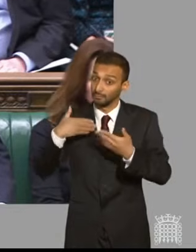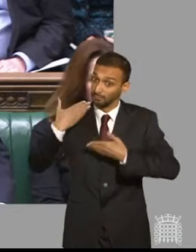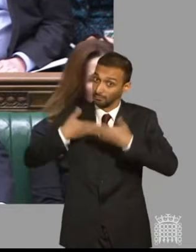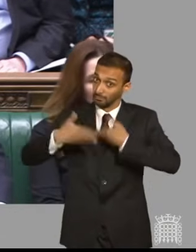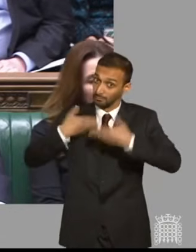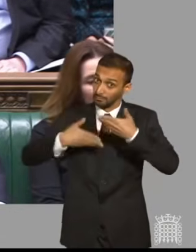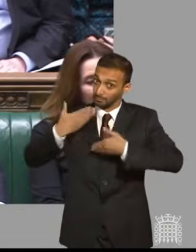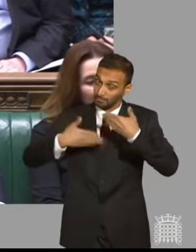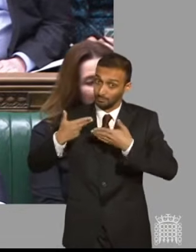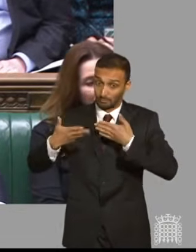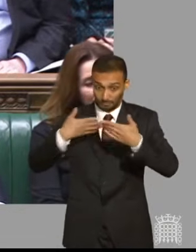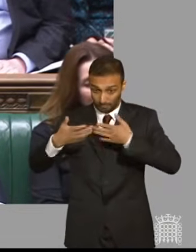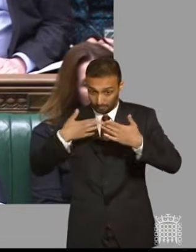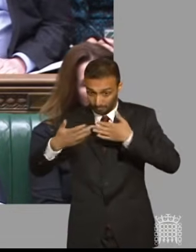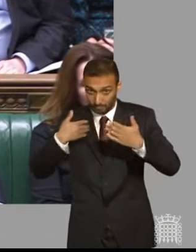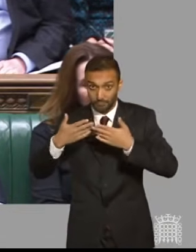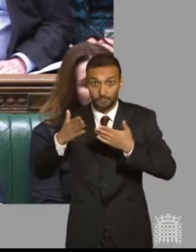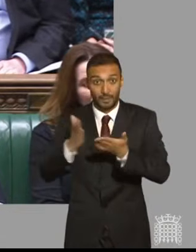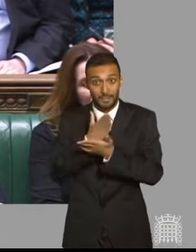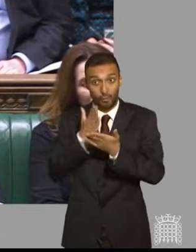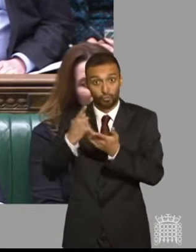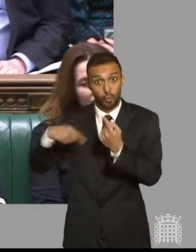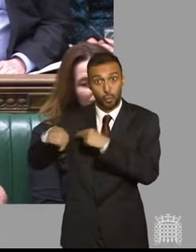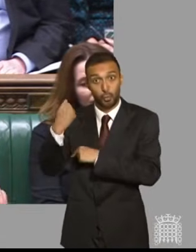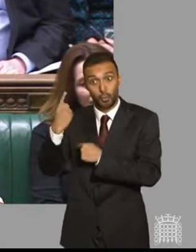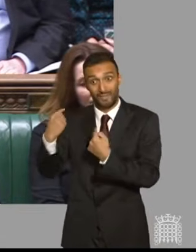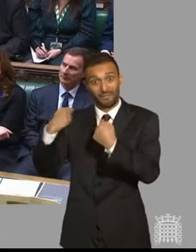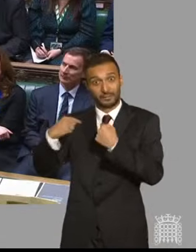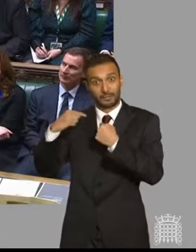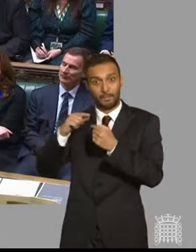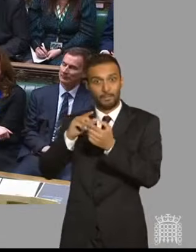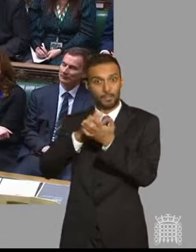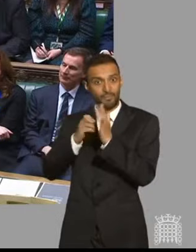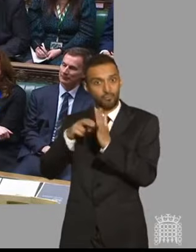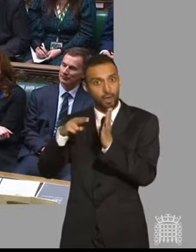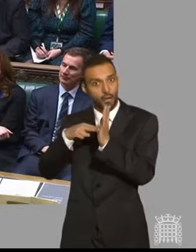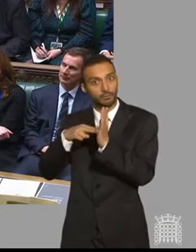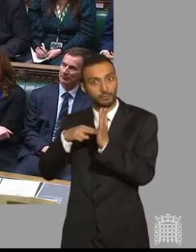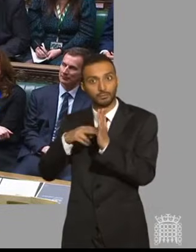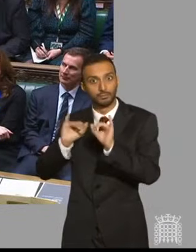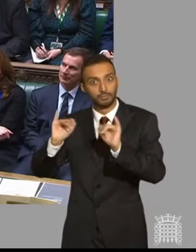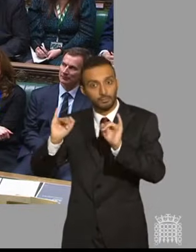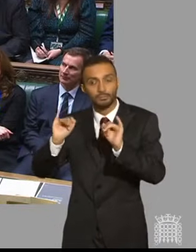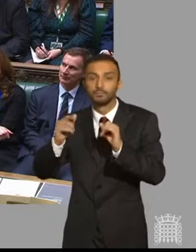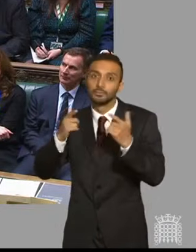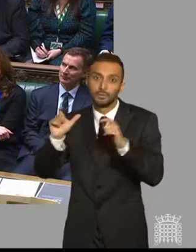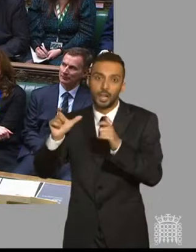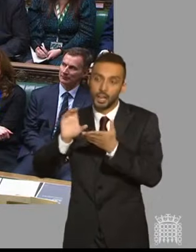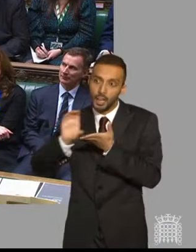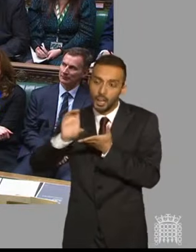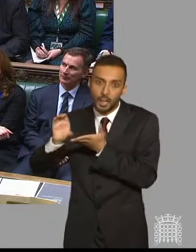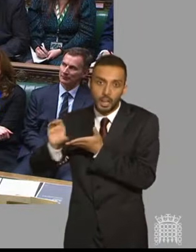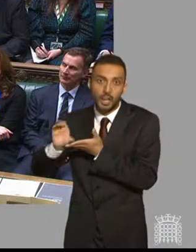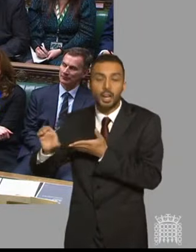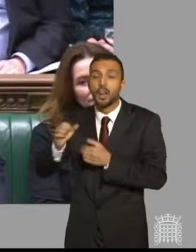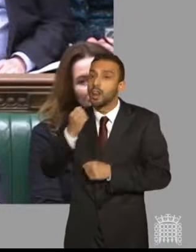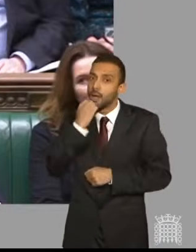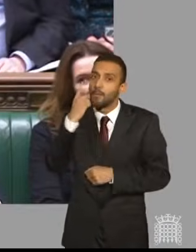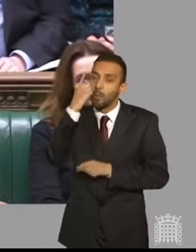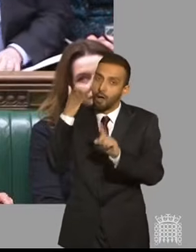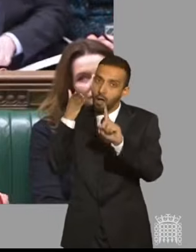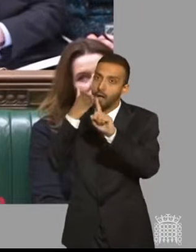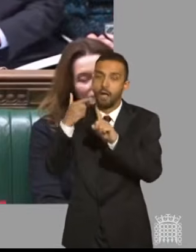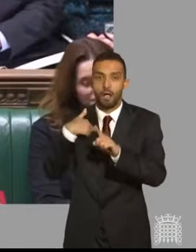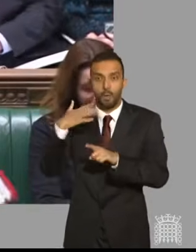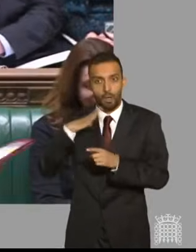that victims receive justice and compensation remains our number one priority, and we will shortly bring forward legislation to